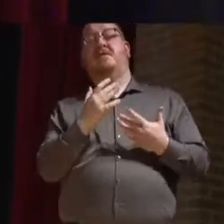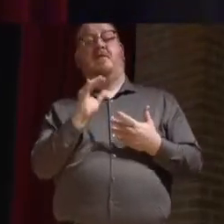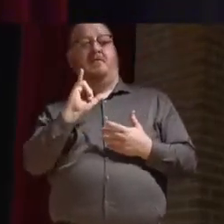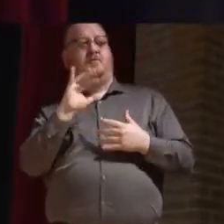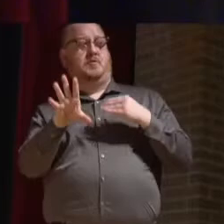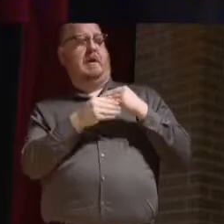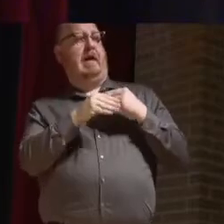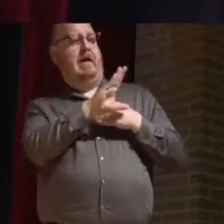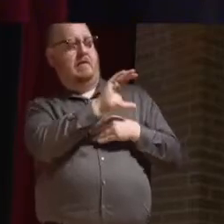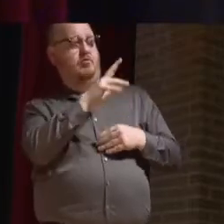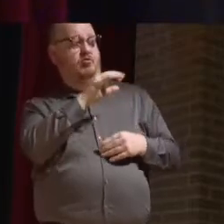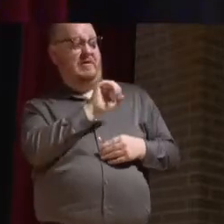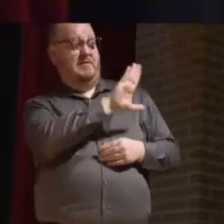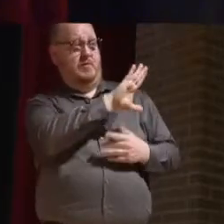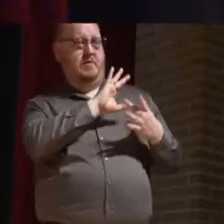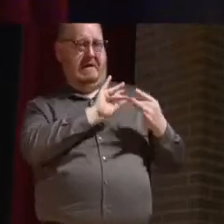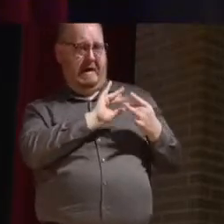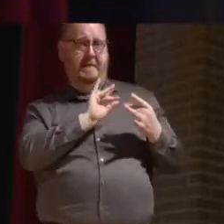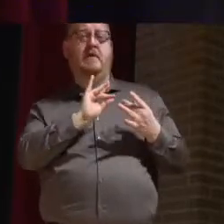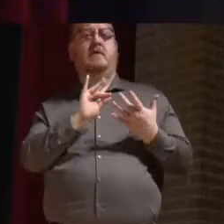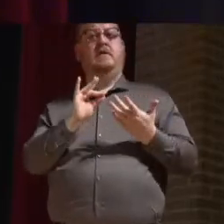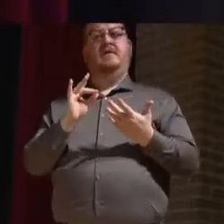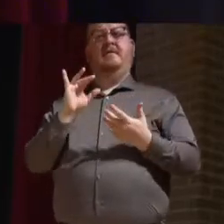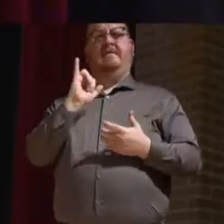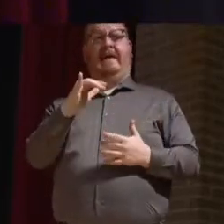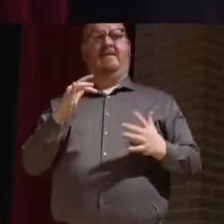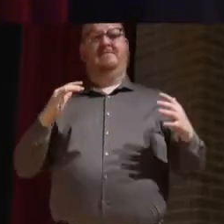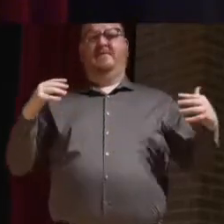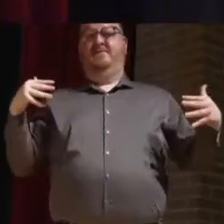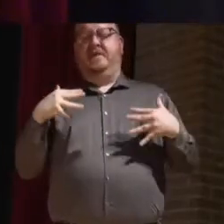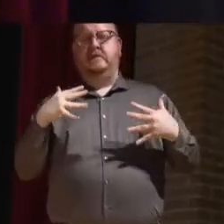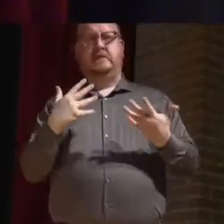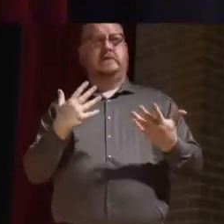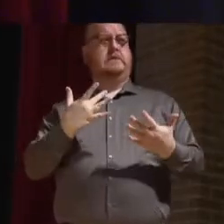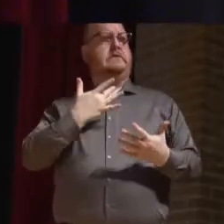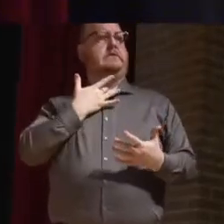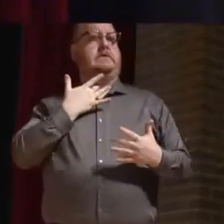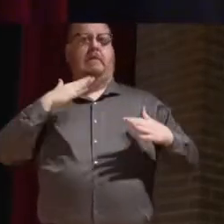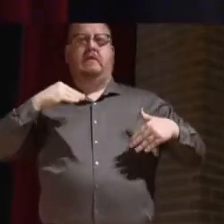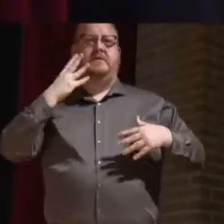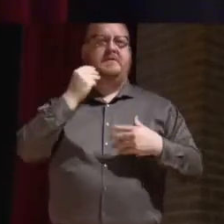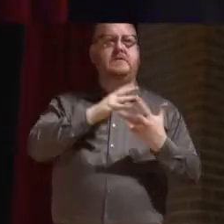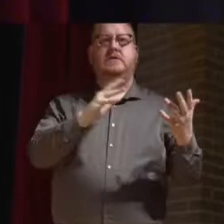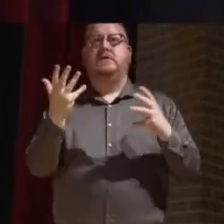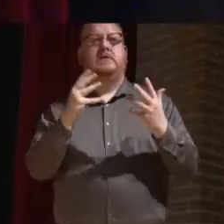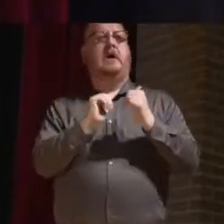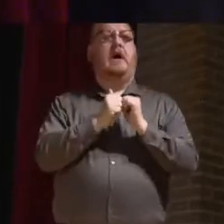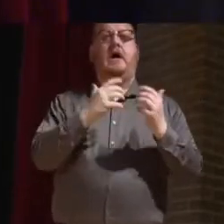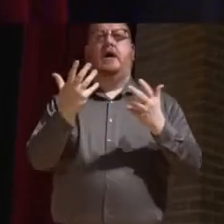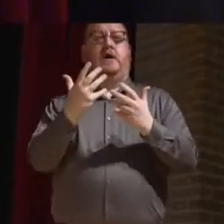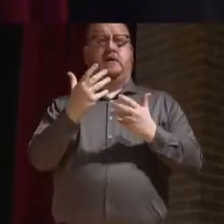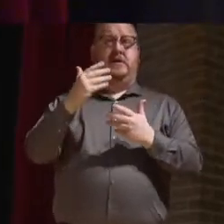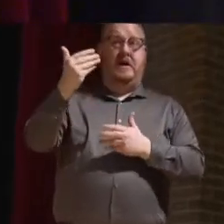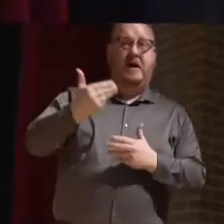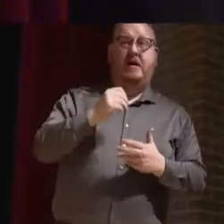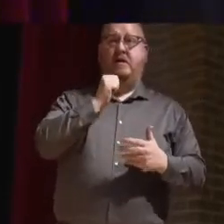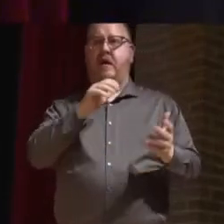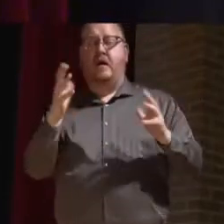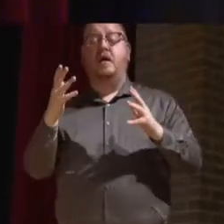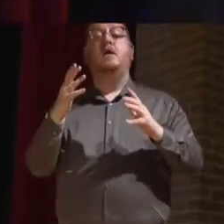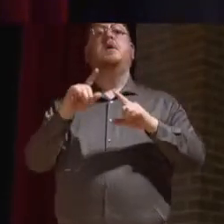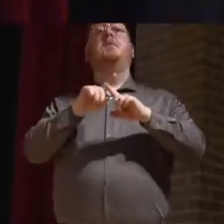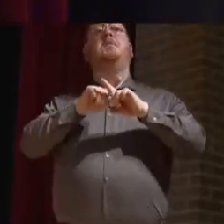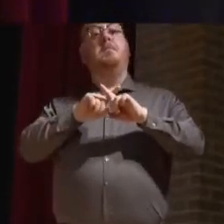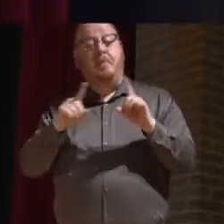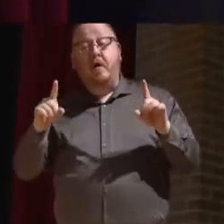Chris said with overcoming some of that unknown or the fear. If you're bringing employers in or community members in and you're seeing kids perform